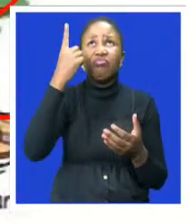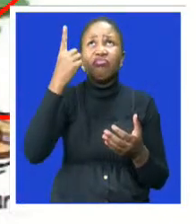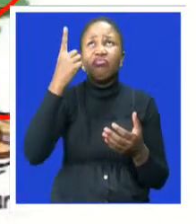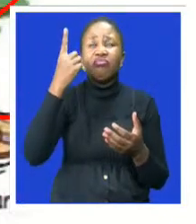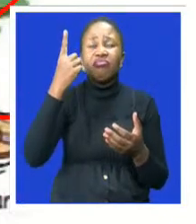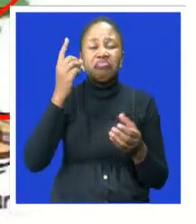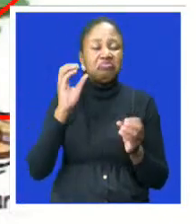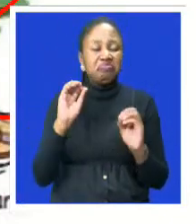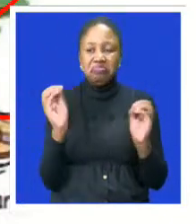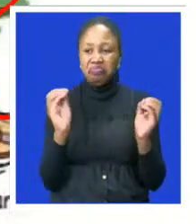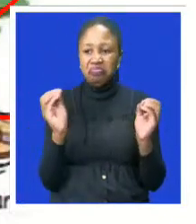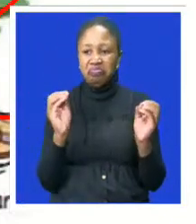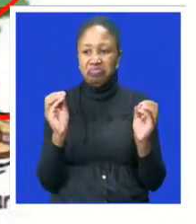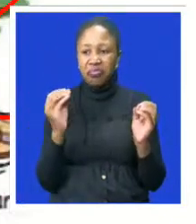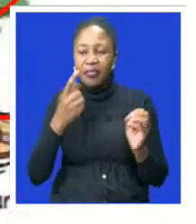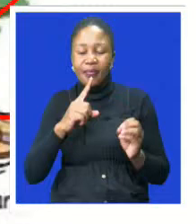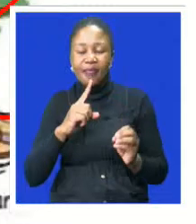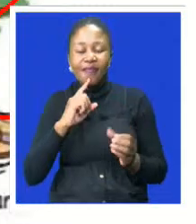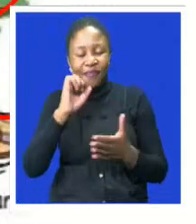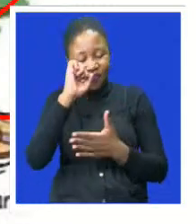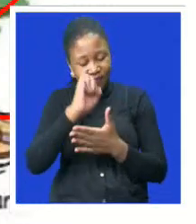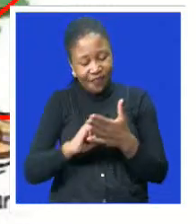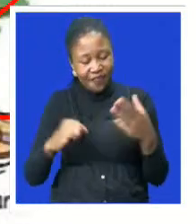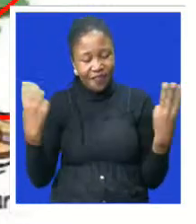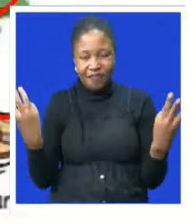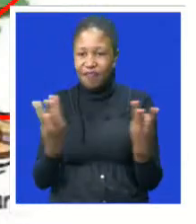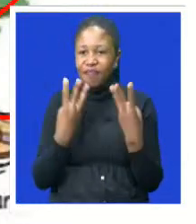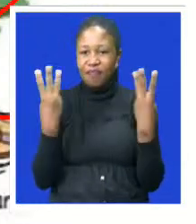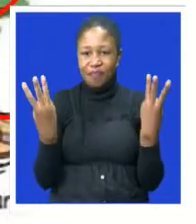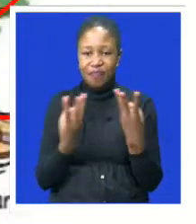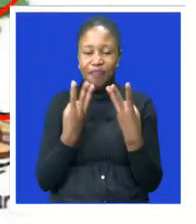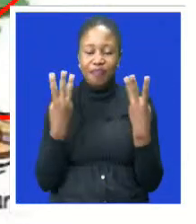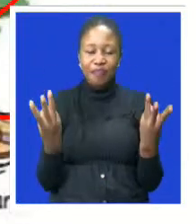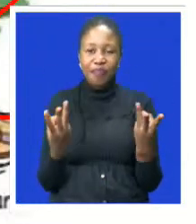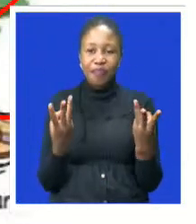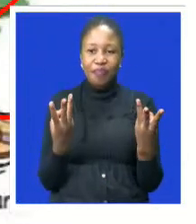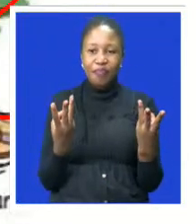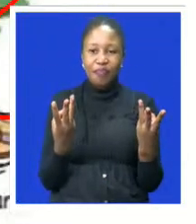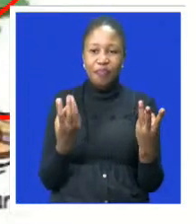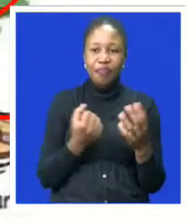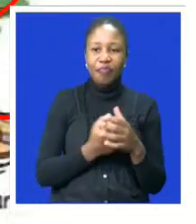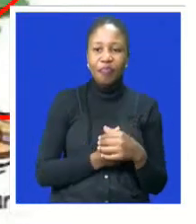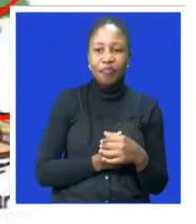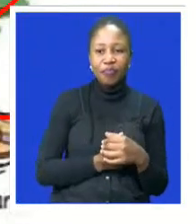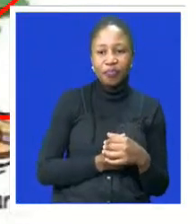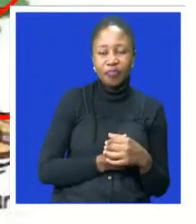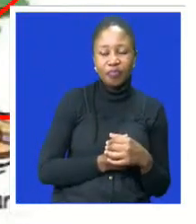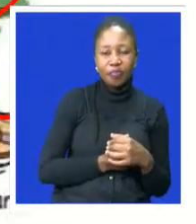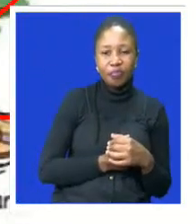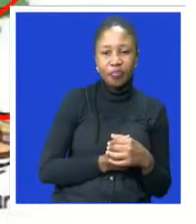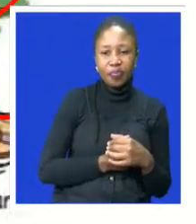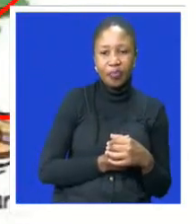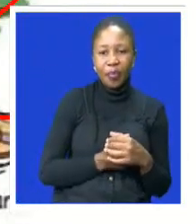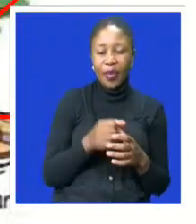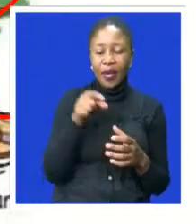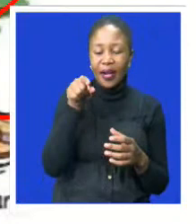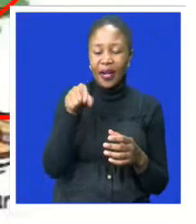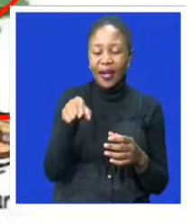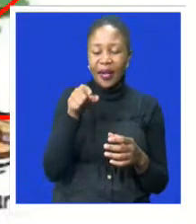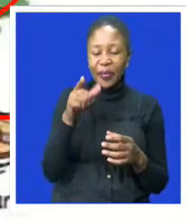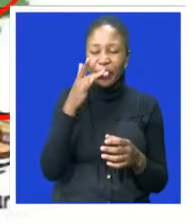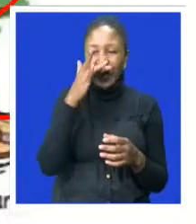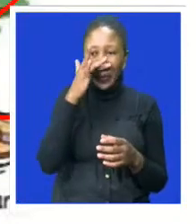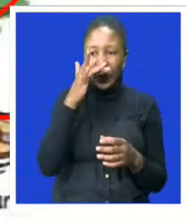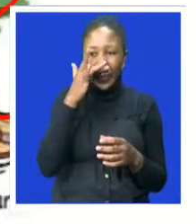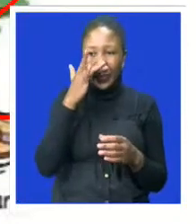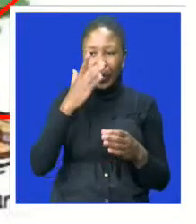made by people. So people make a flower pot, but now on this flower pot, we have a